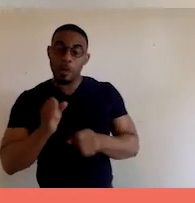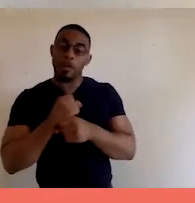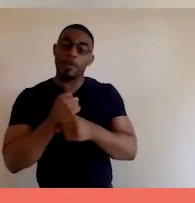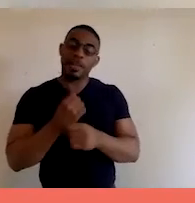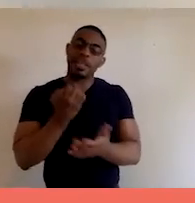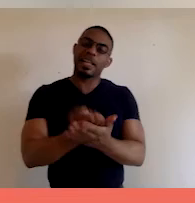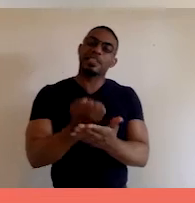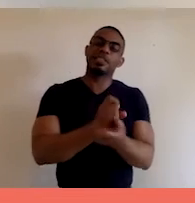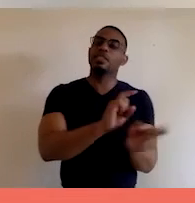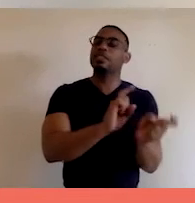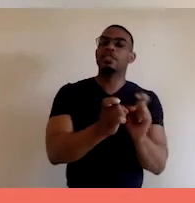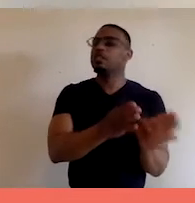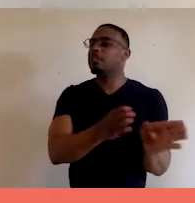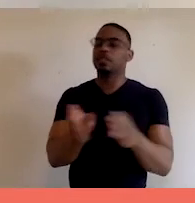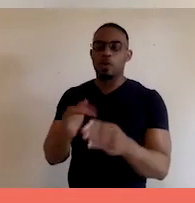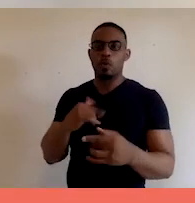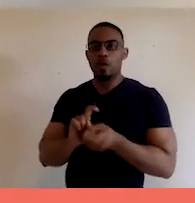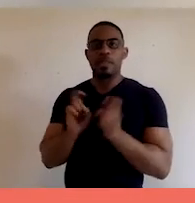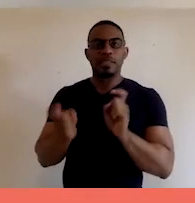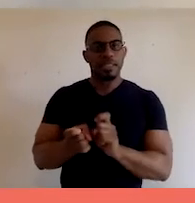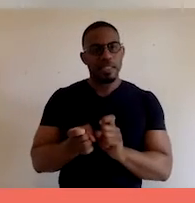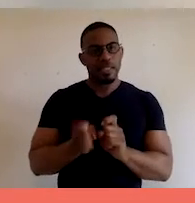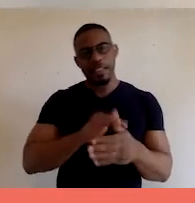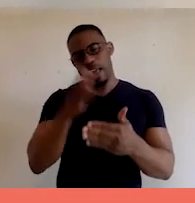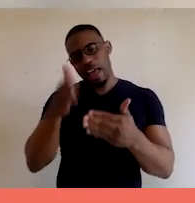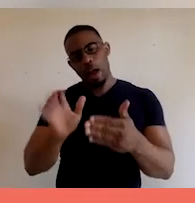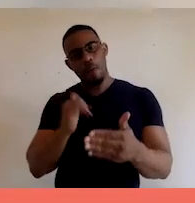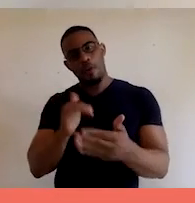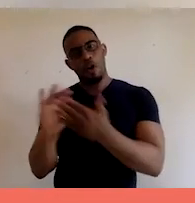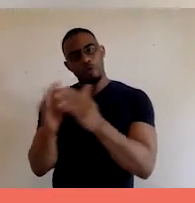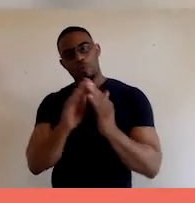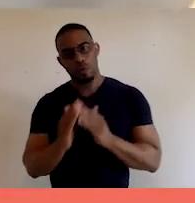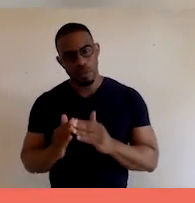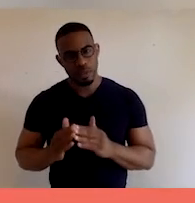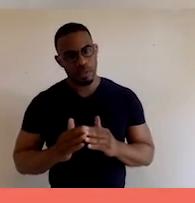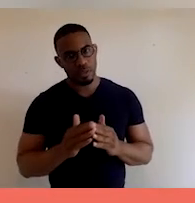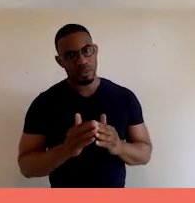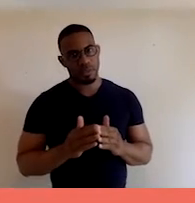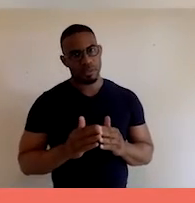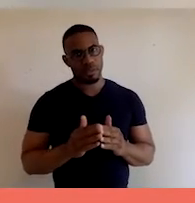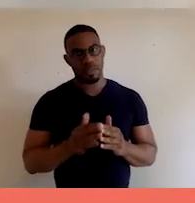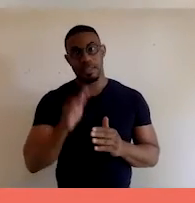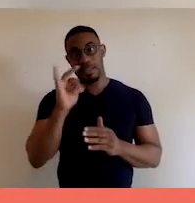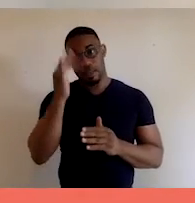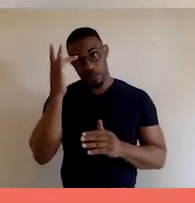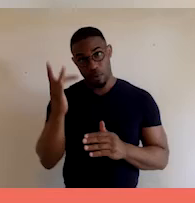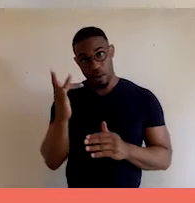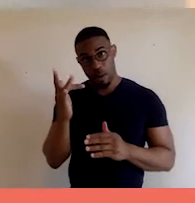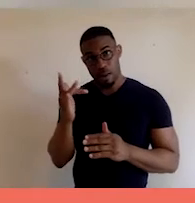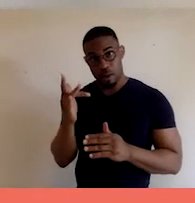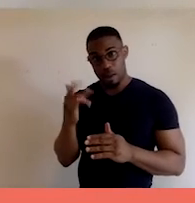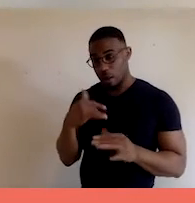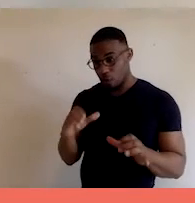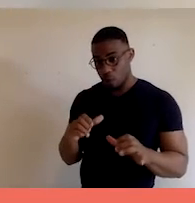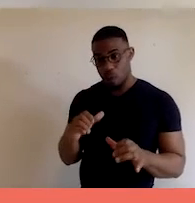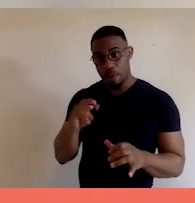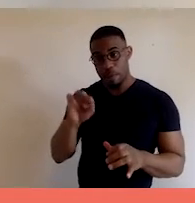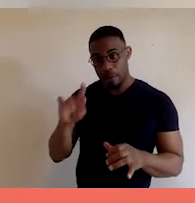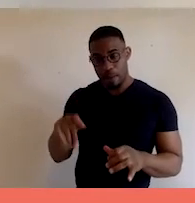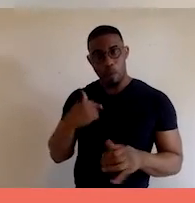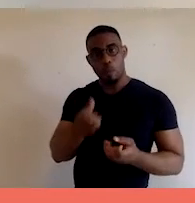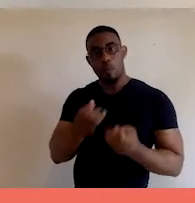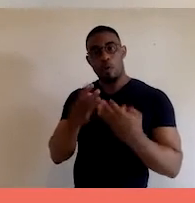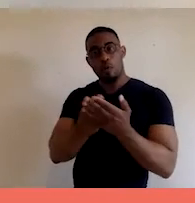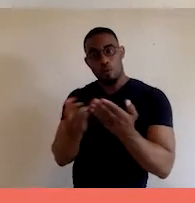an economic shift. We're changing the outcome of our communities. That is why I do meetups. We're providing resources.